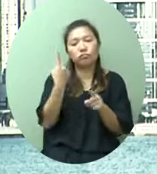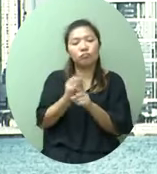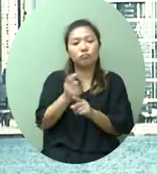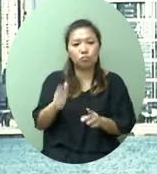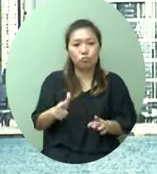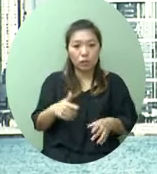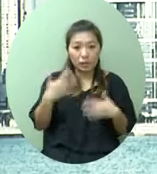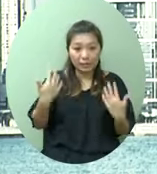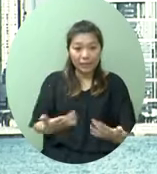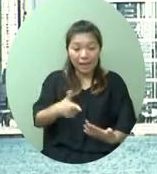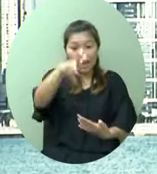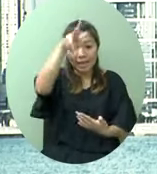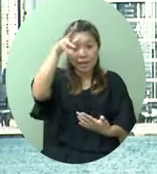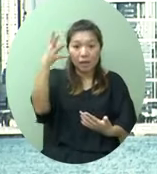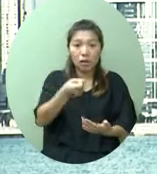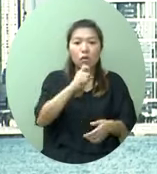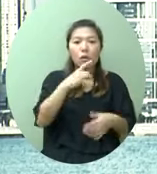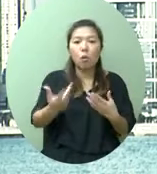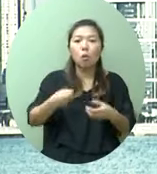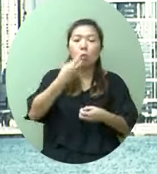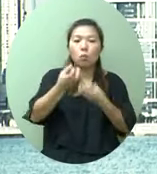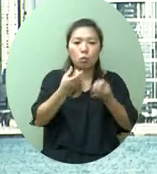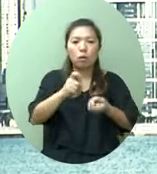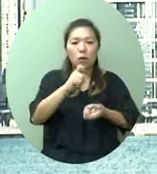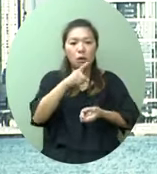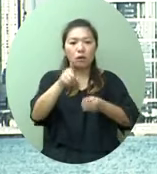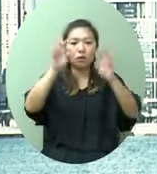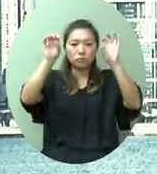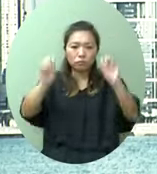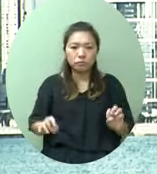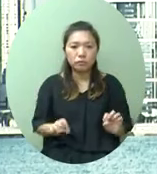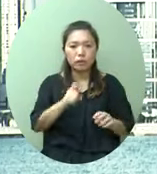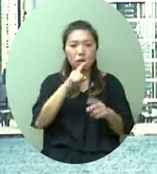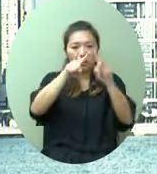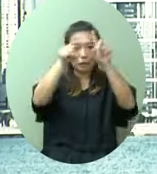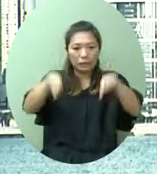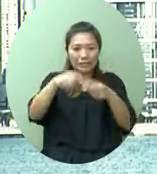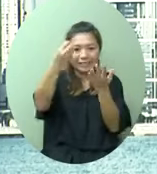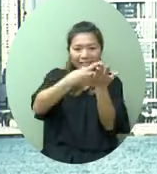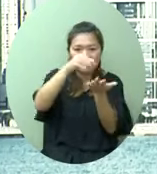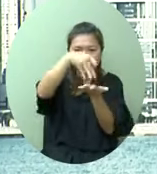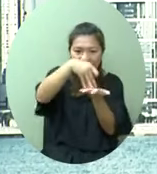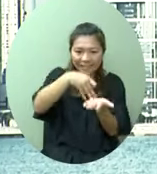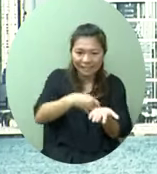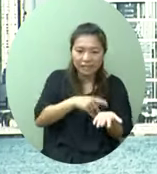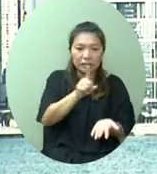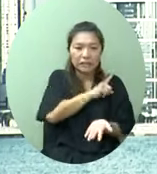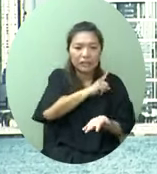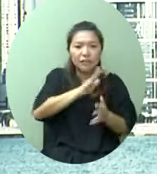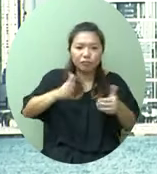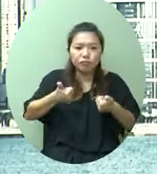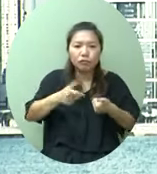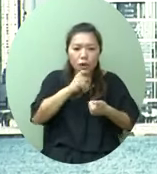they have declared in a very detailed and meticulous way their beneficial interests. Thank